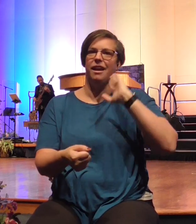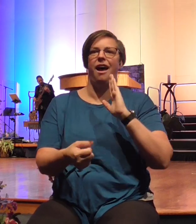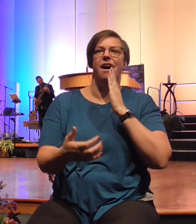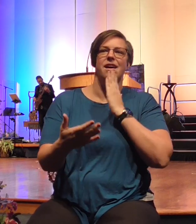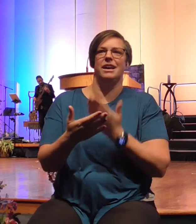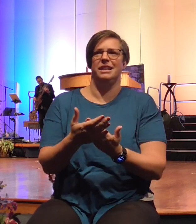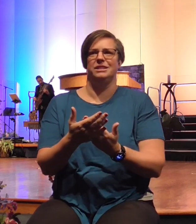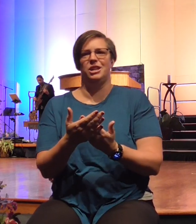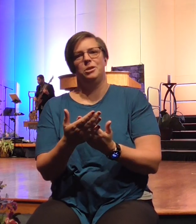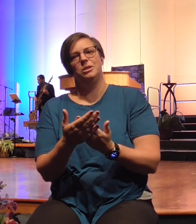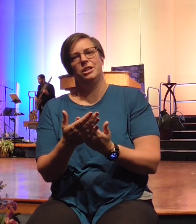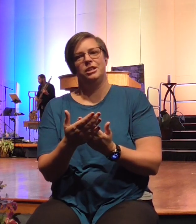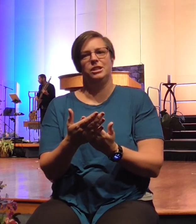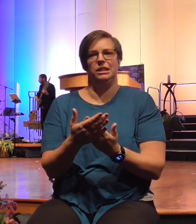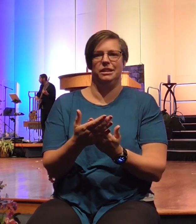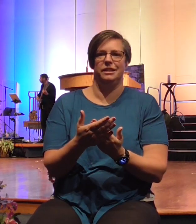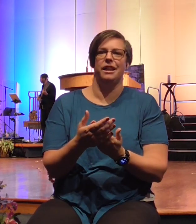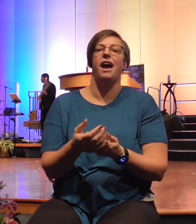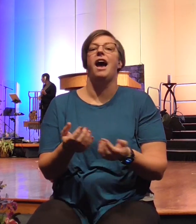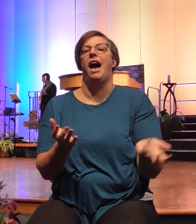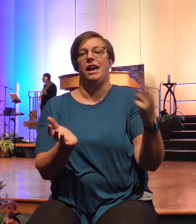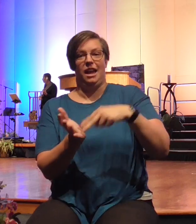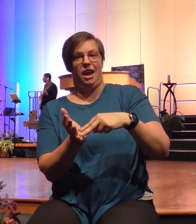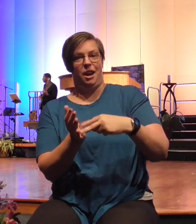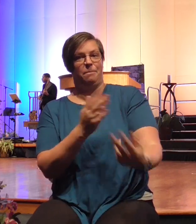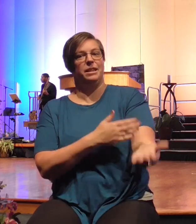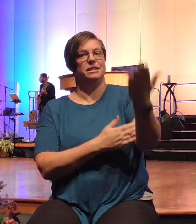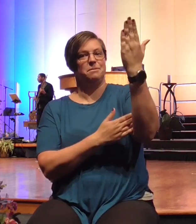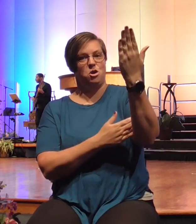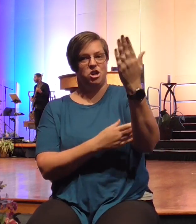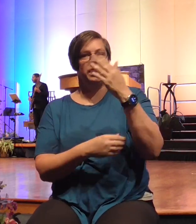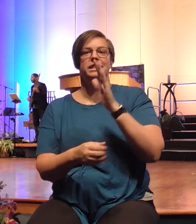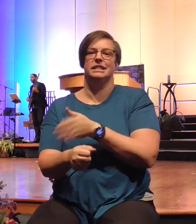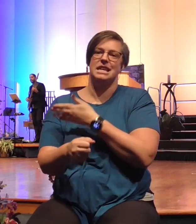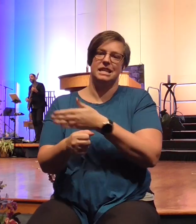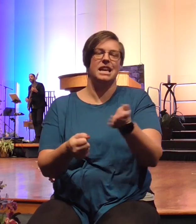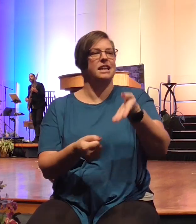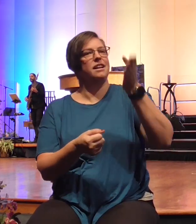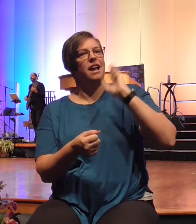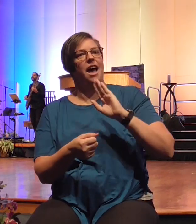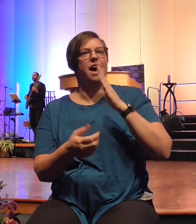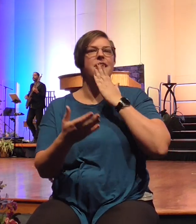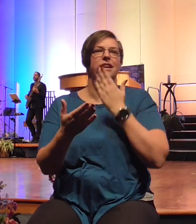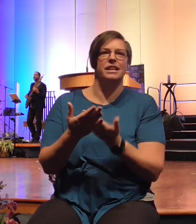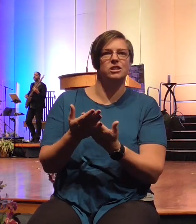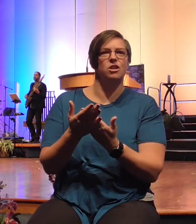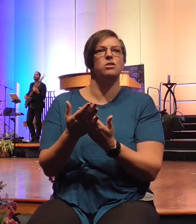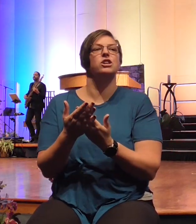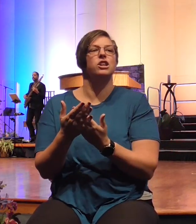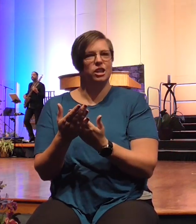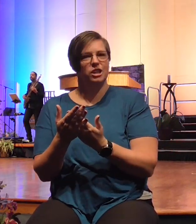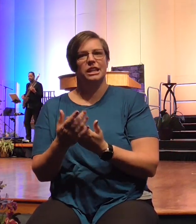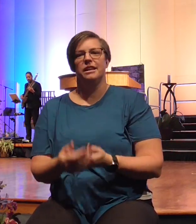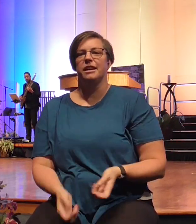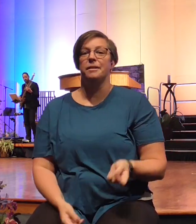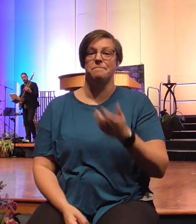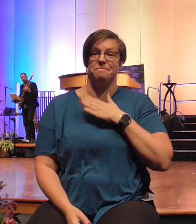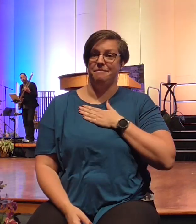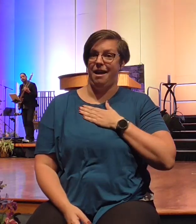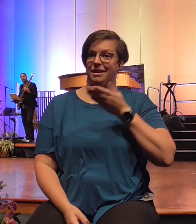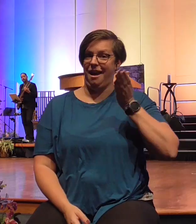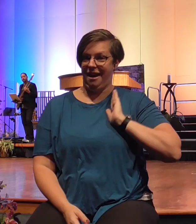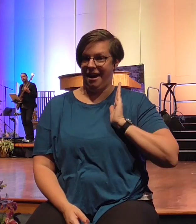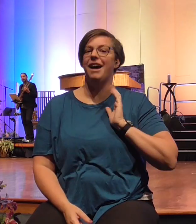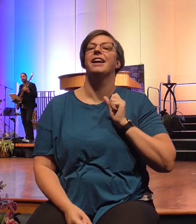singing, God is so good. I got up this morning singing, God is so good.